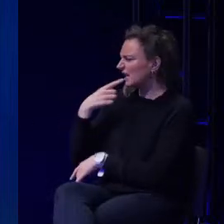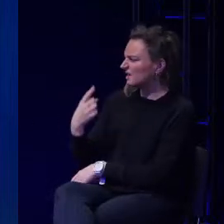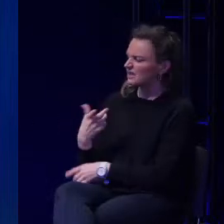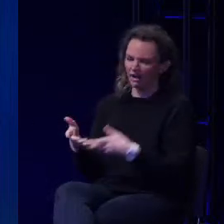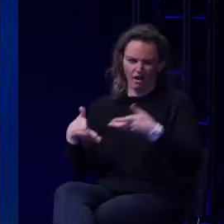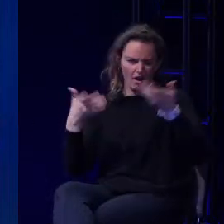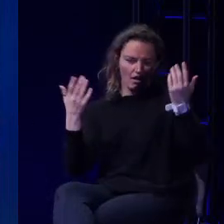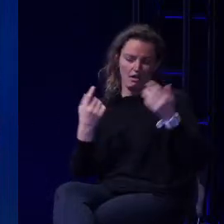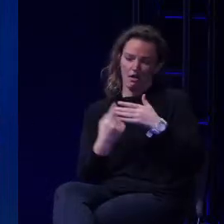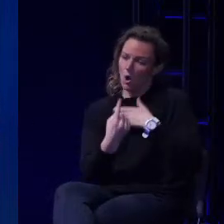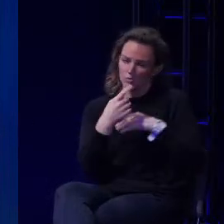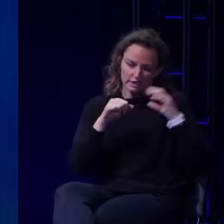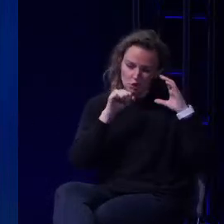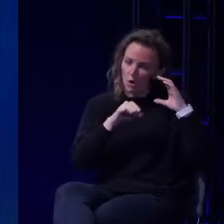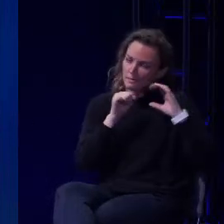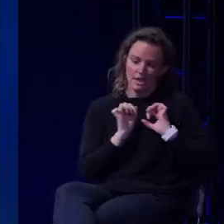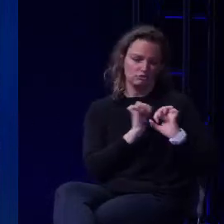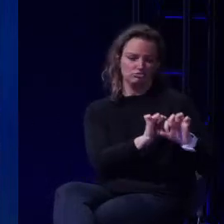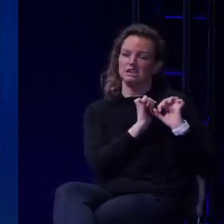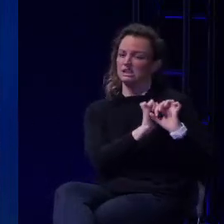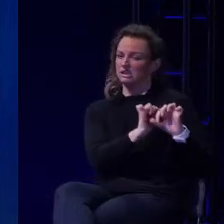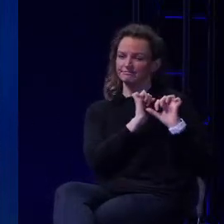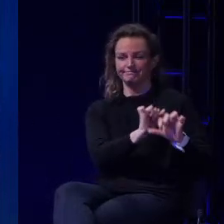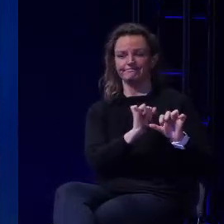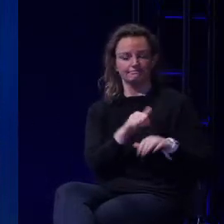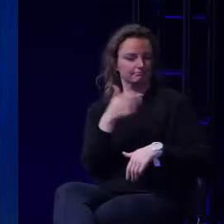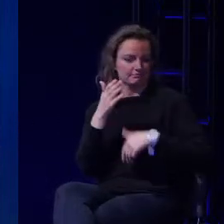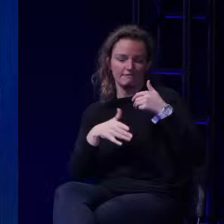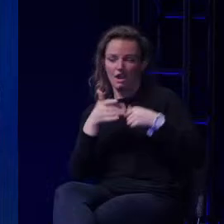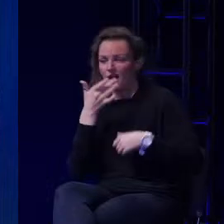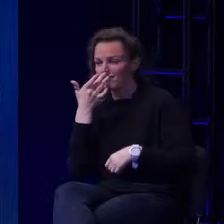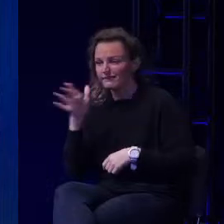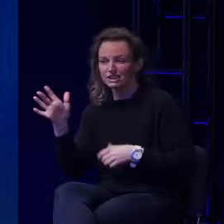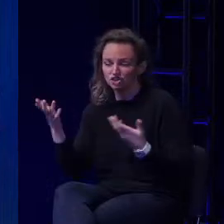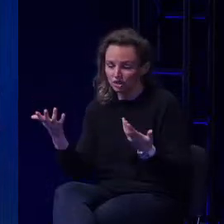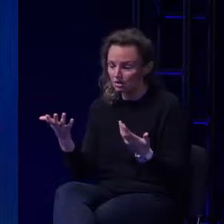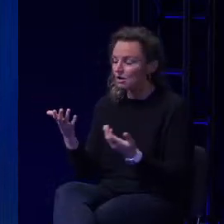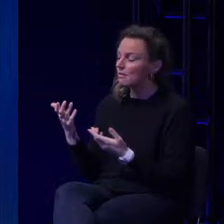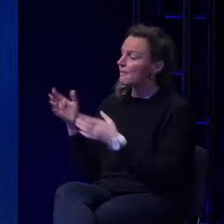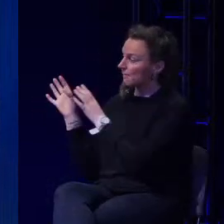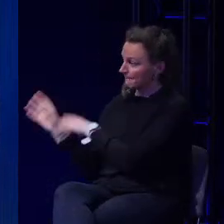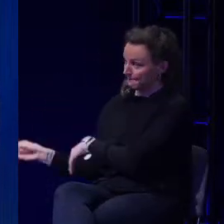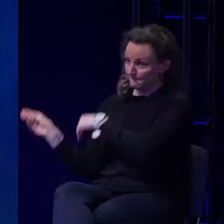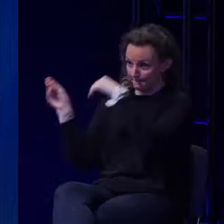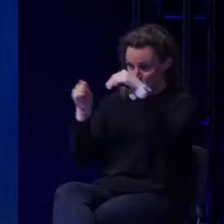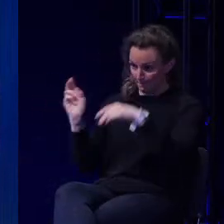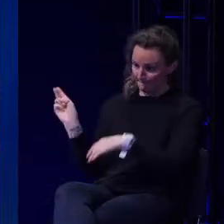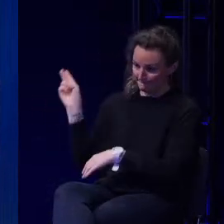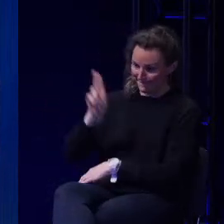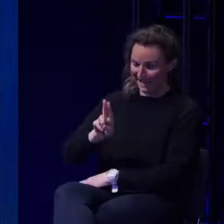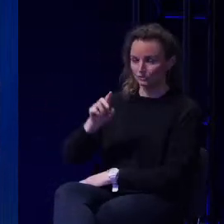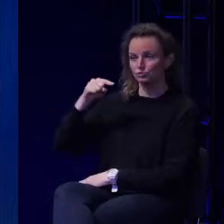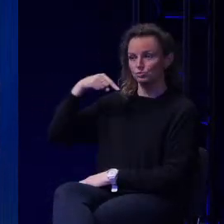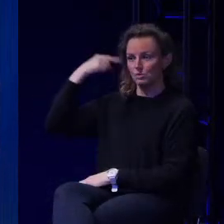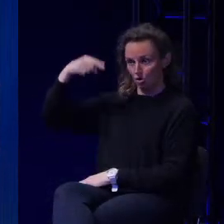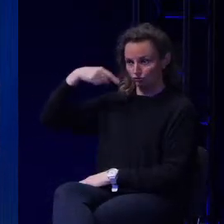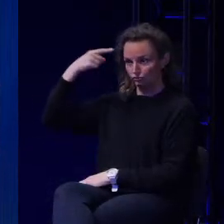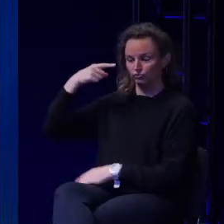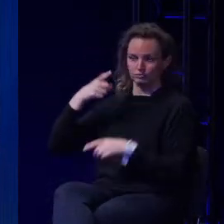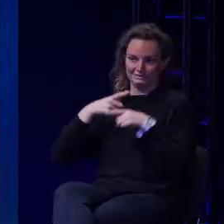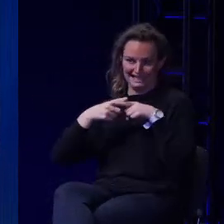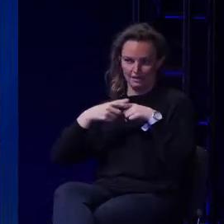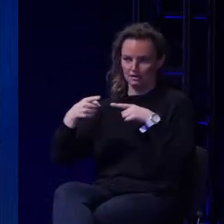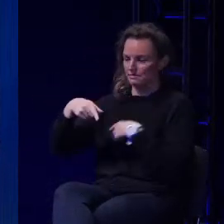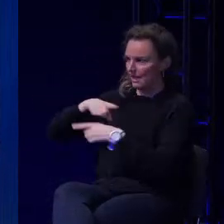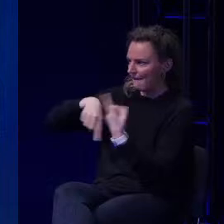documentaries, you don't do fiction." So, but then when I came to London, actually, I came back to England. Everyone said, "Oh, we